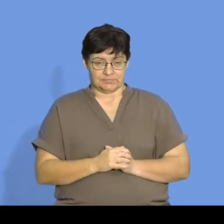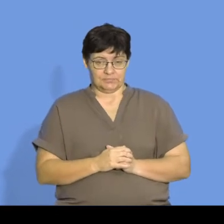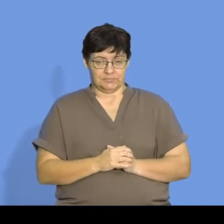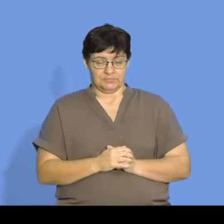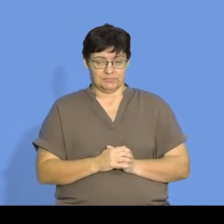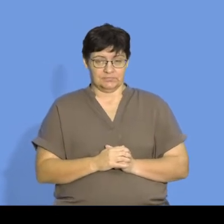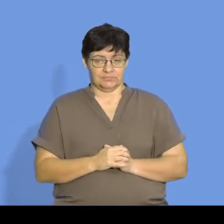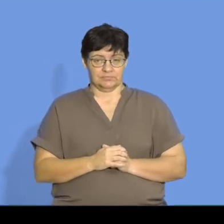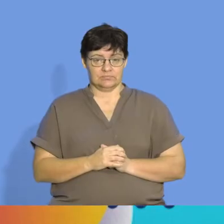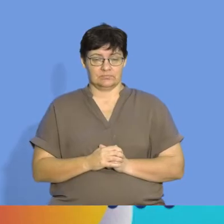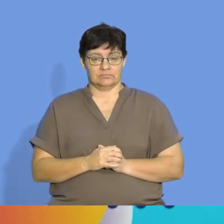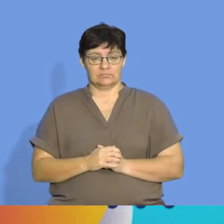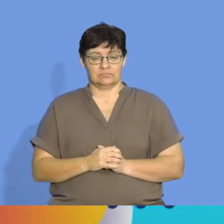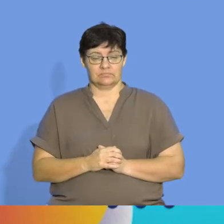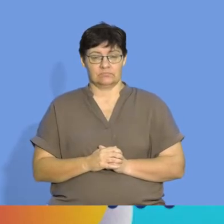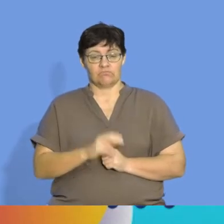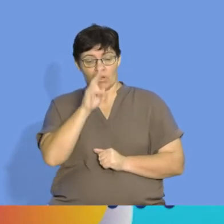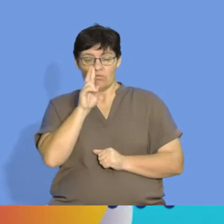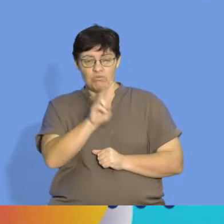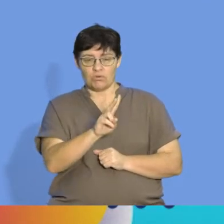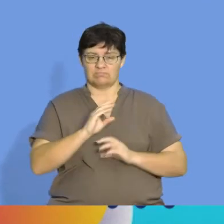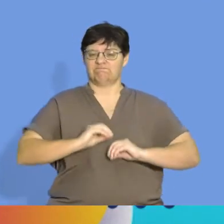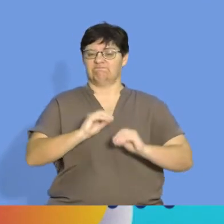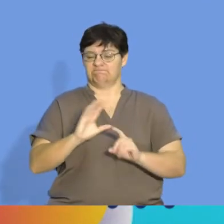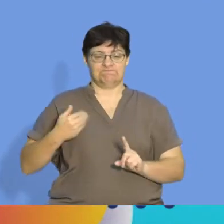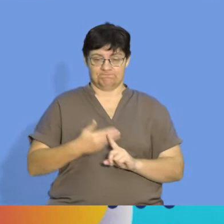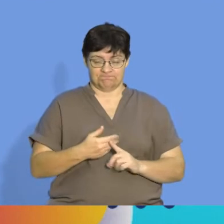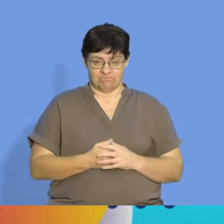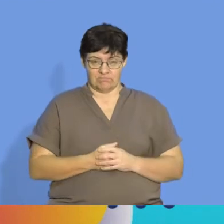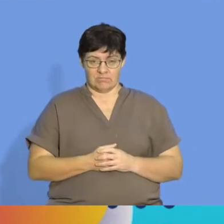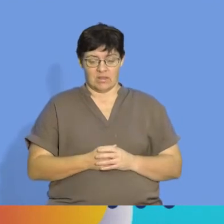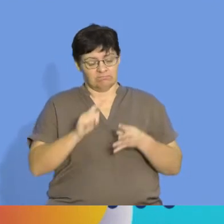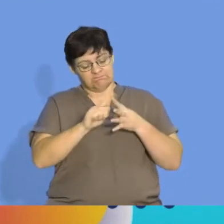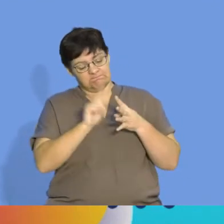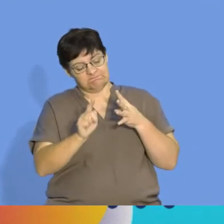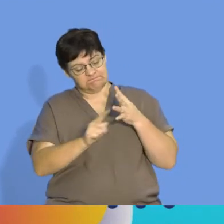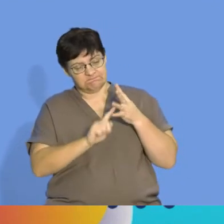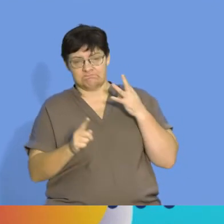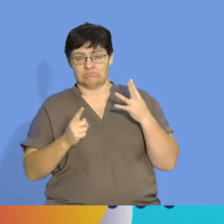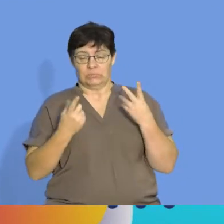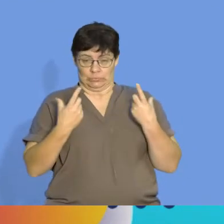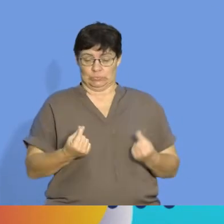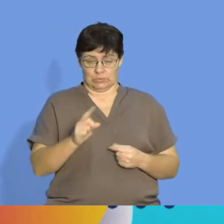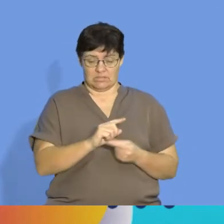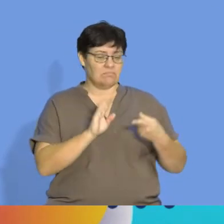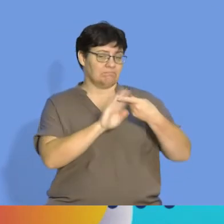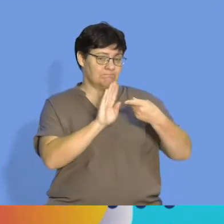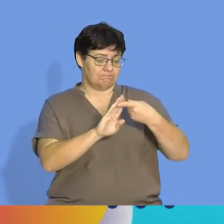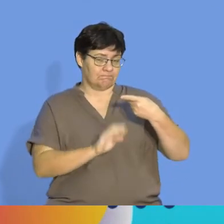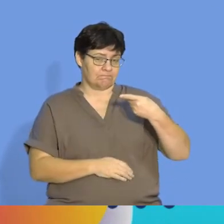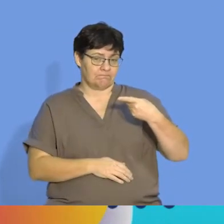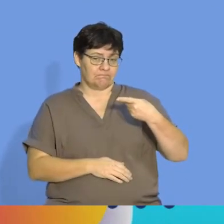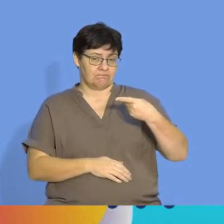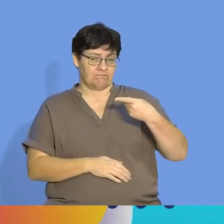11,021. Okay, so if we look at this segment and we recap all that we have done in